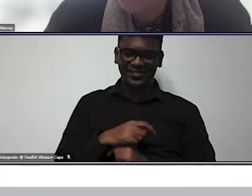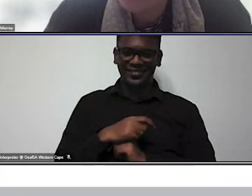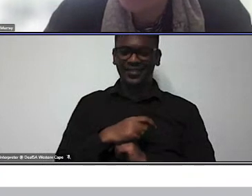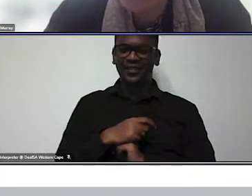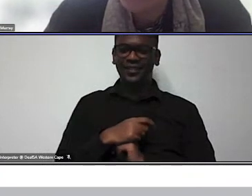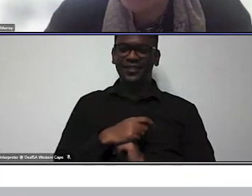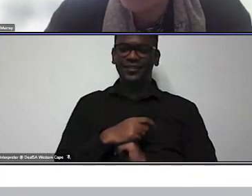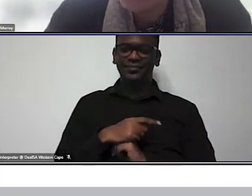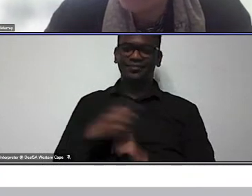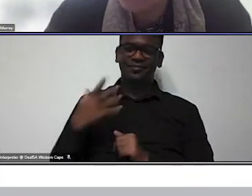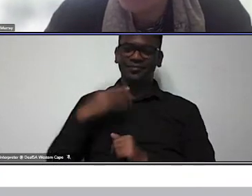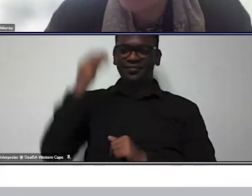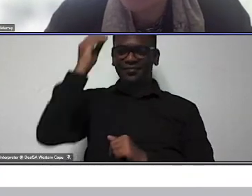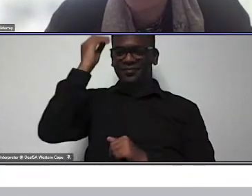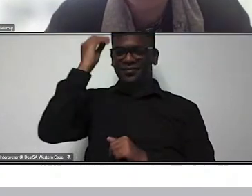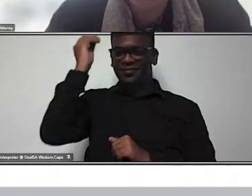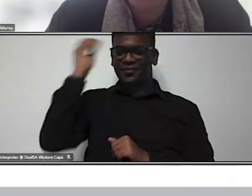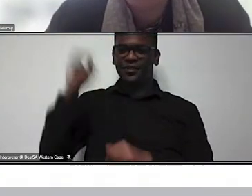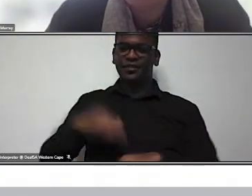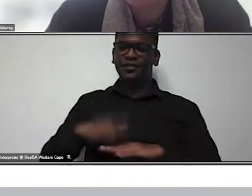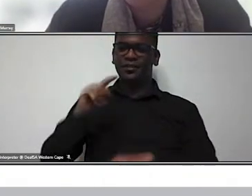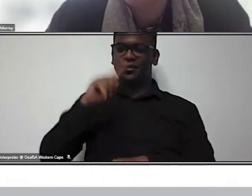Members, are there any further questions?